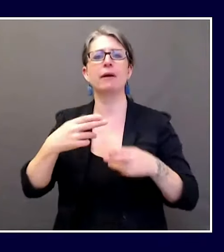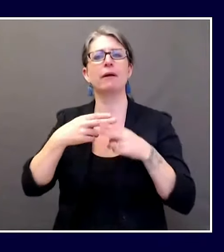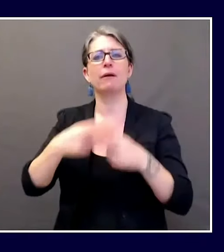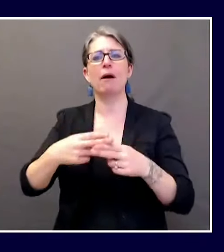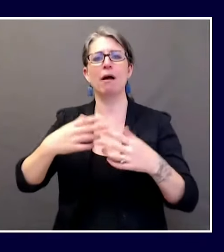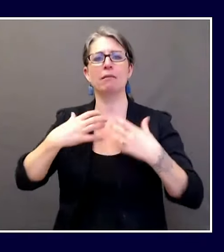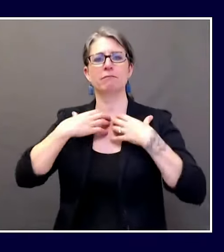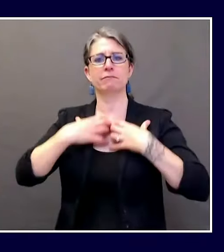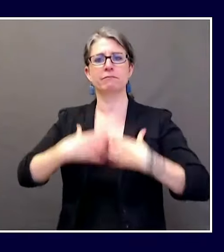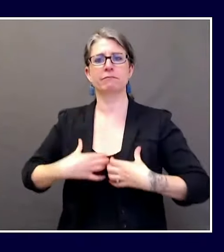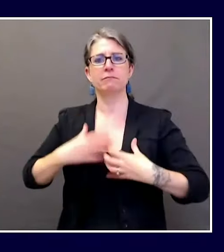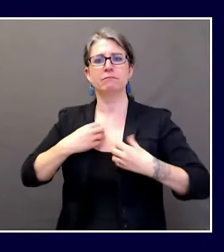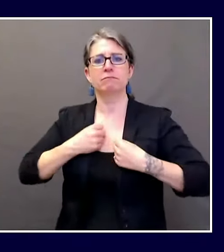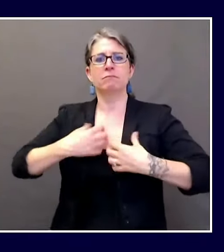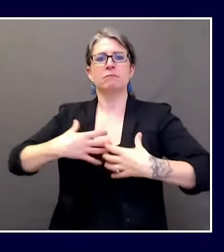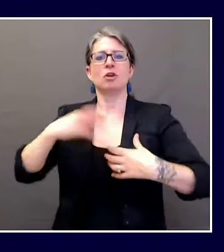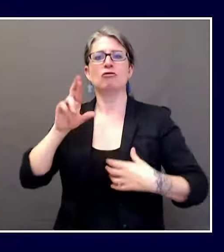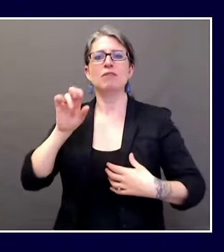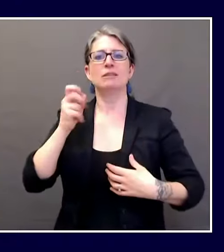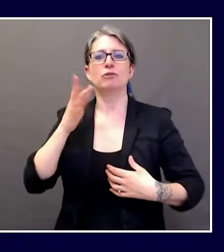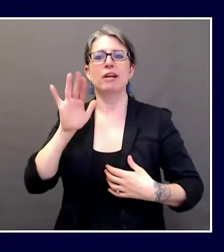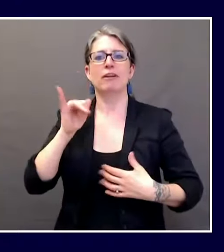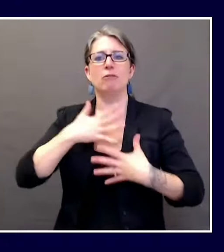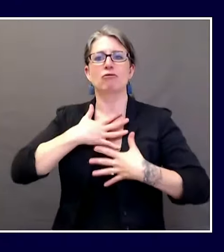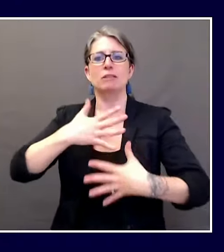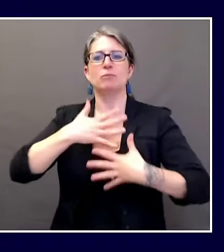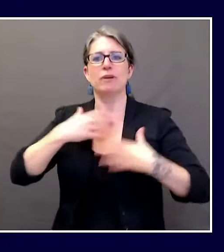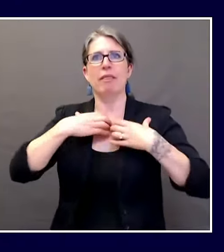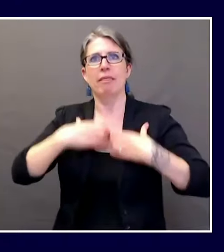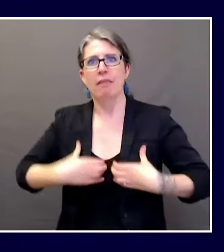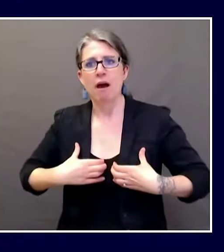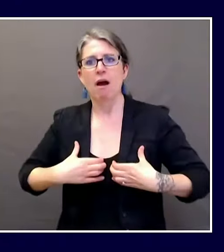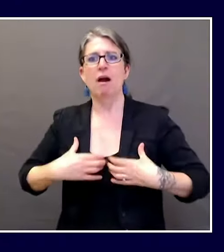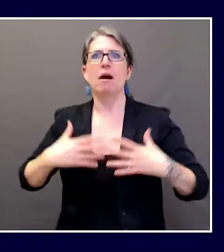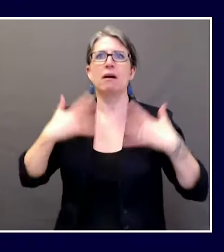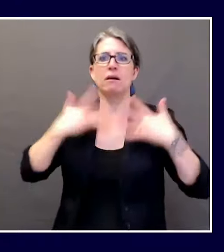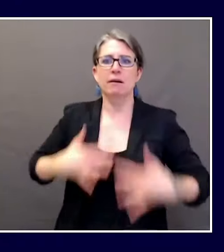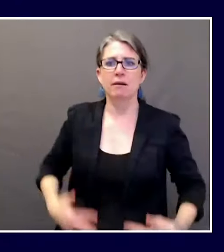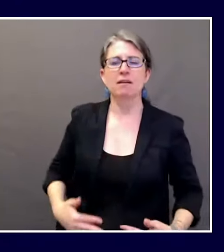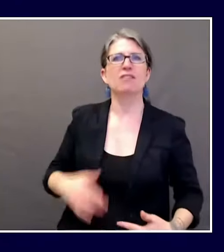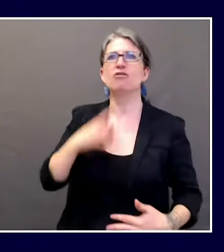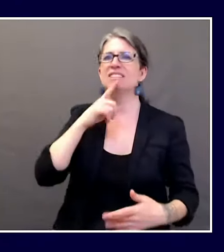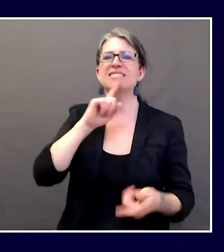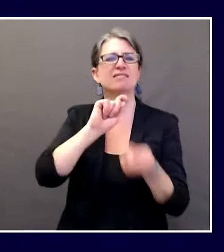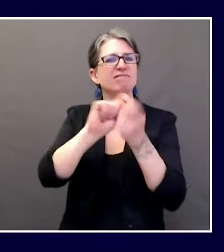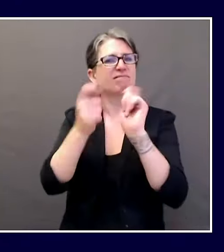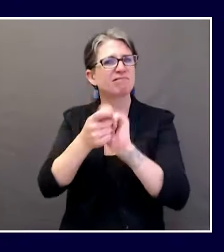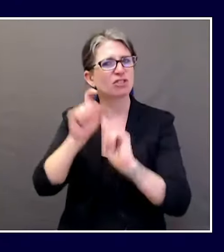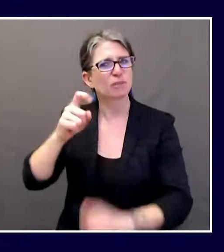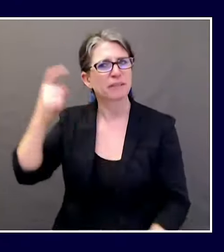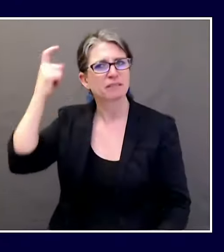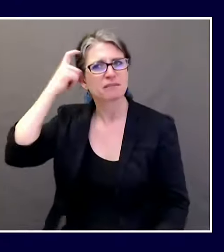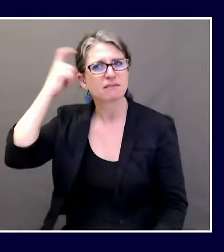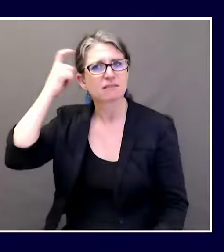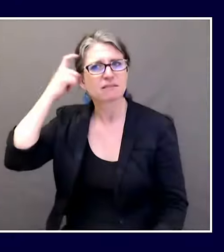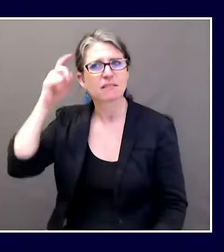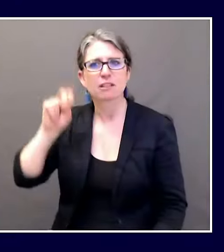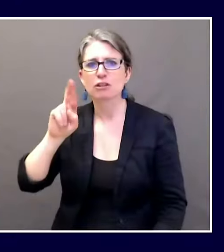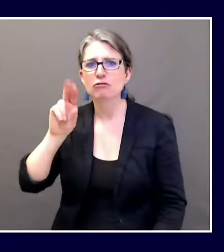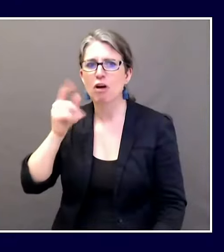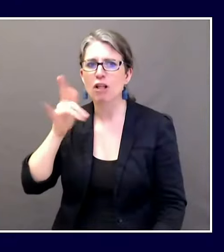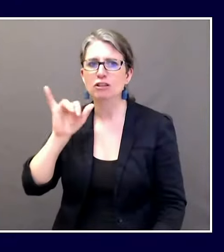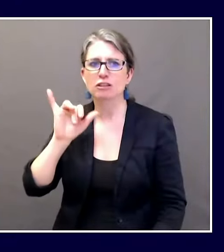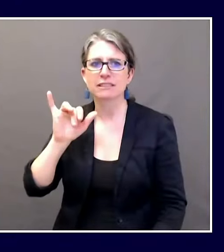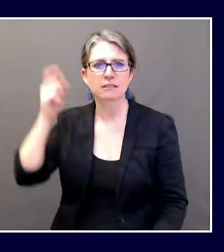that. Well, a lot of times folks like to reconceive of a particular virus or